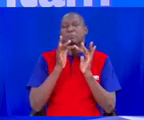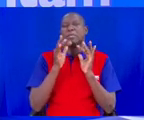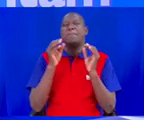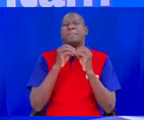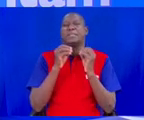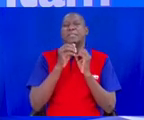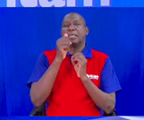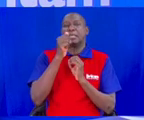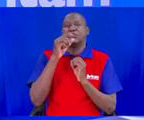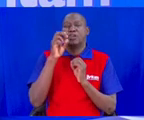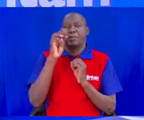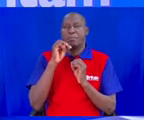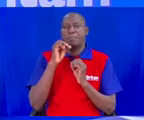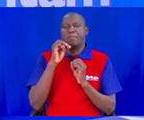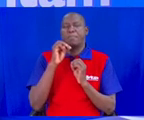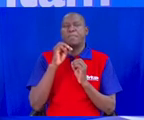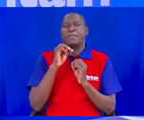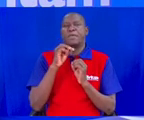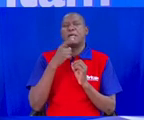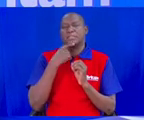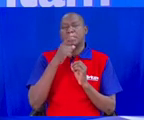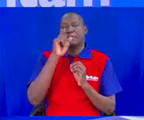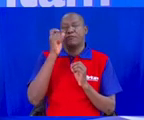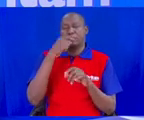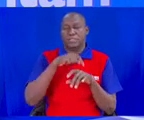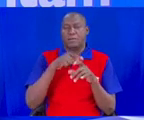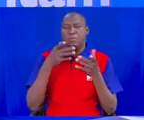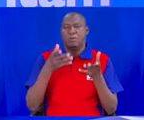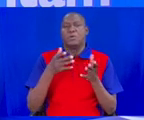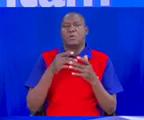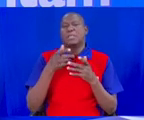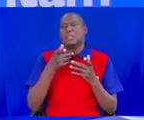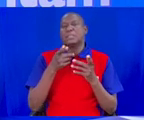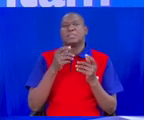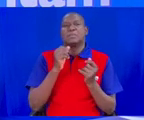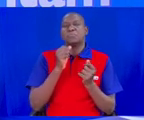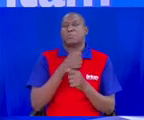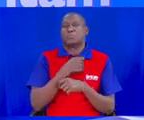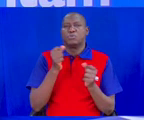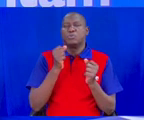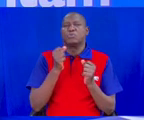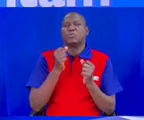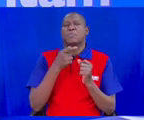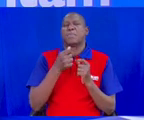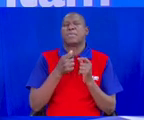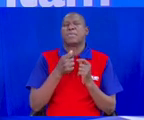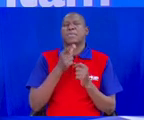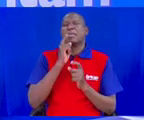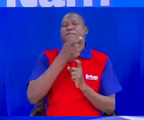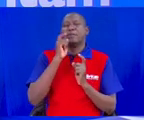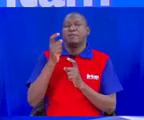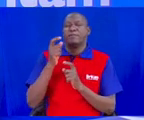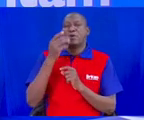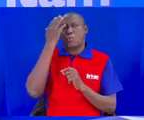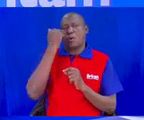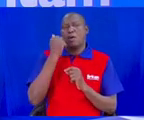first time that we are having a virtual meeting. So unfortunately, we have not been able to provide gifts because of